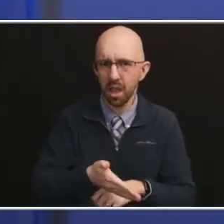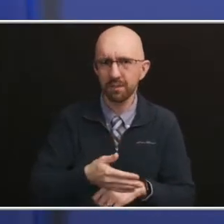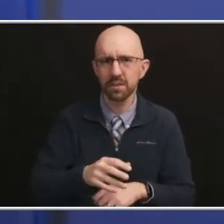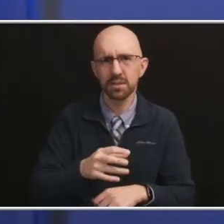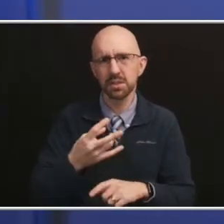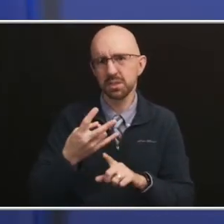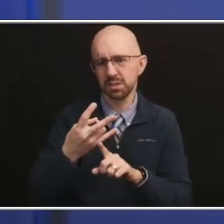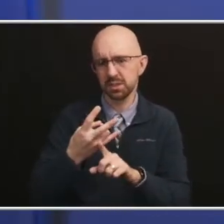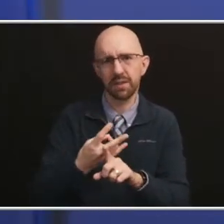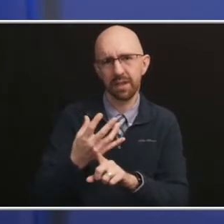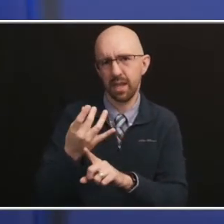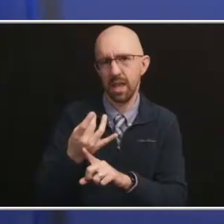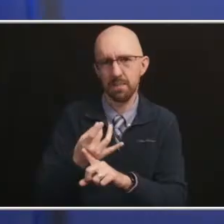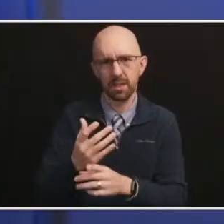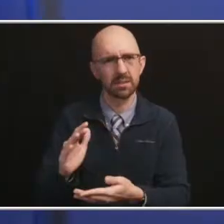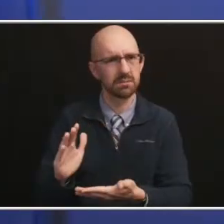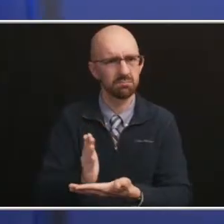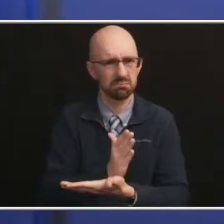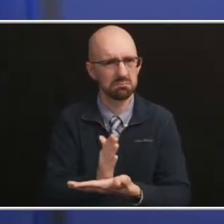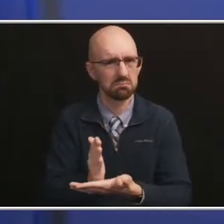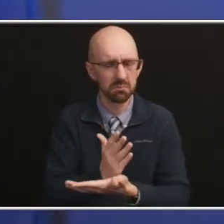months, I was